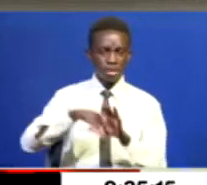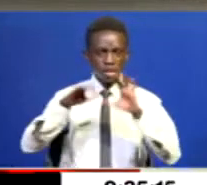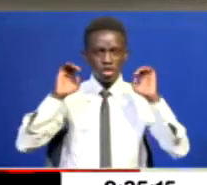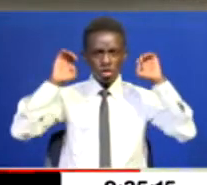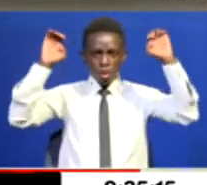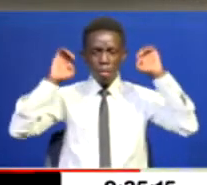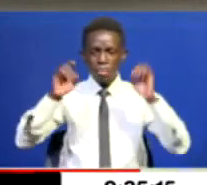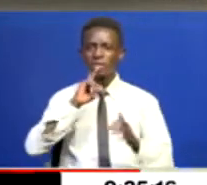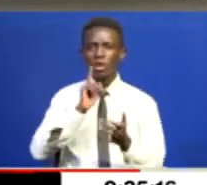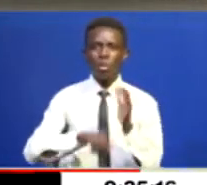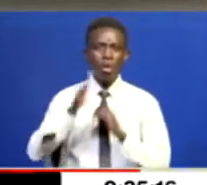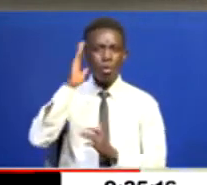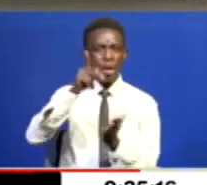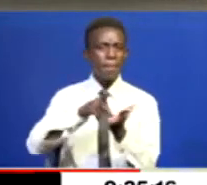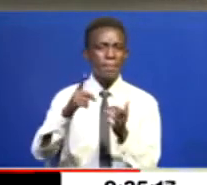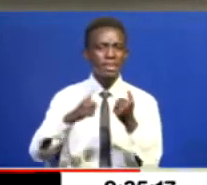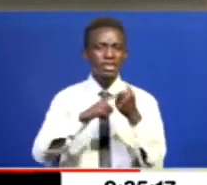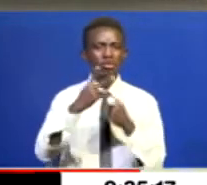pay